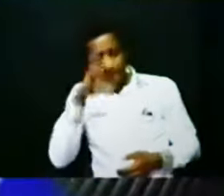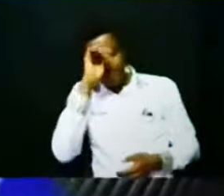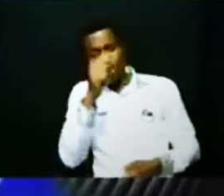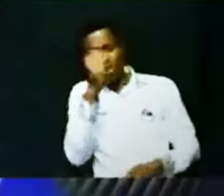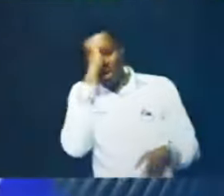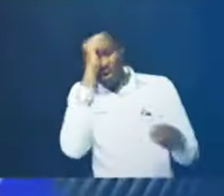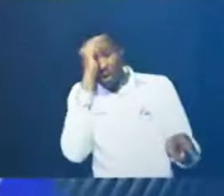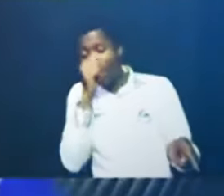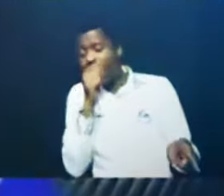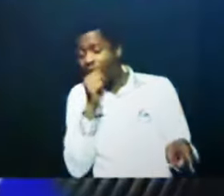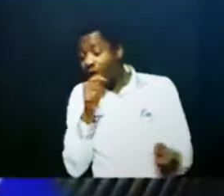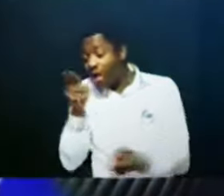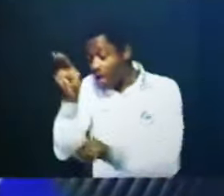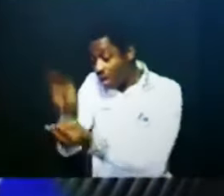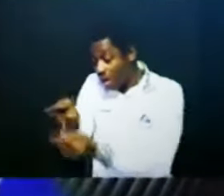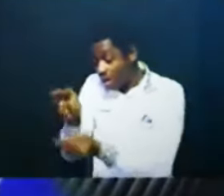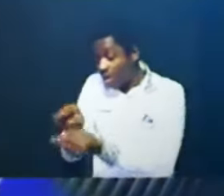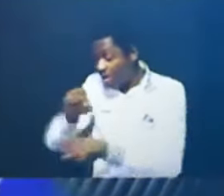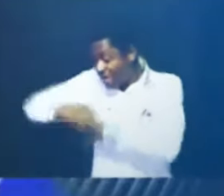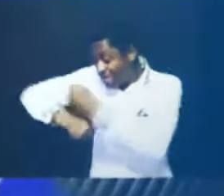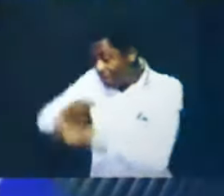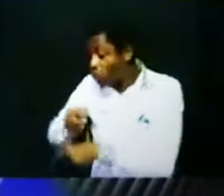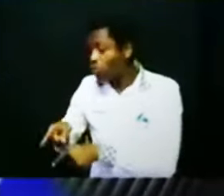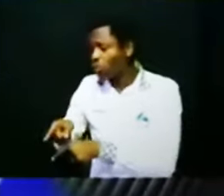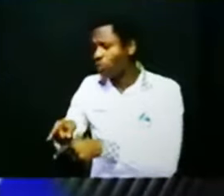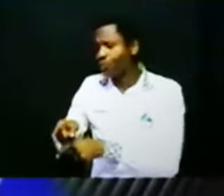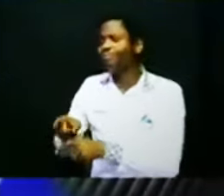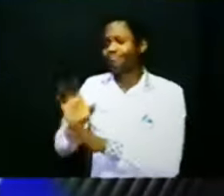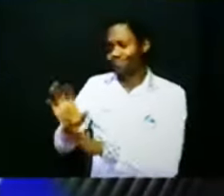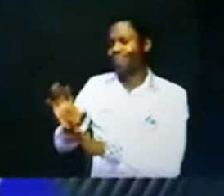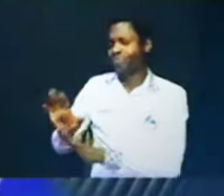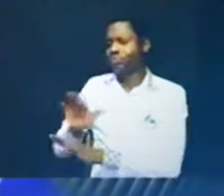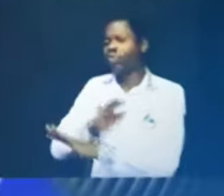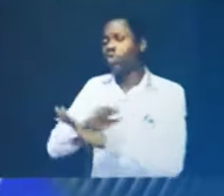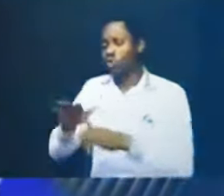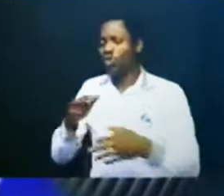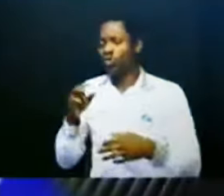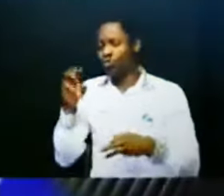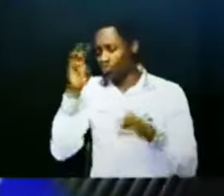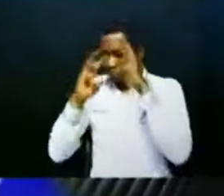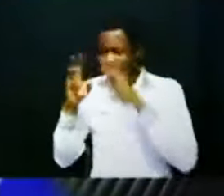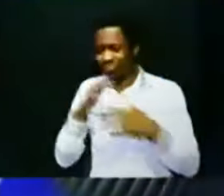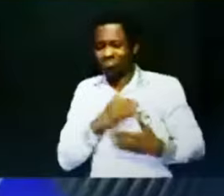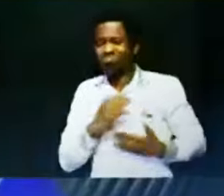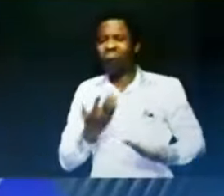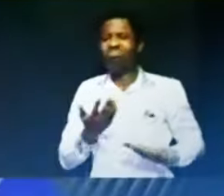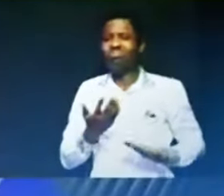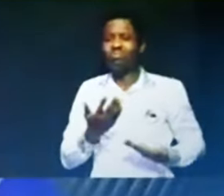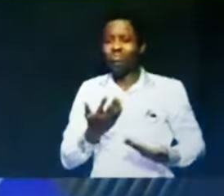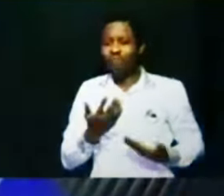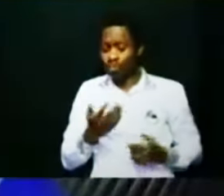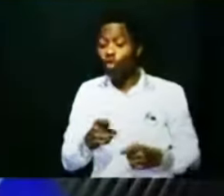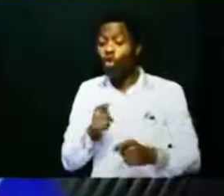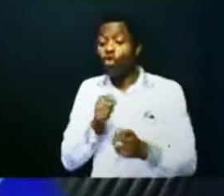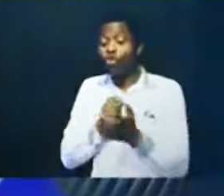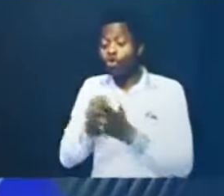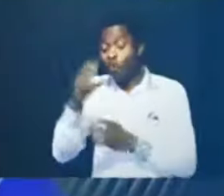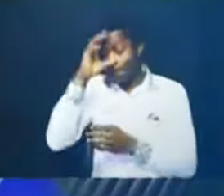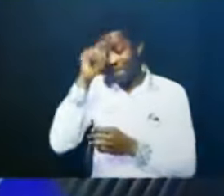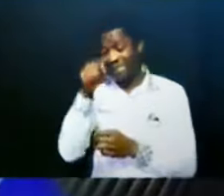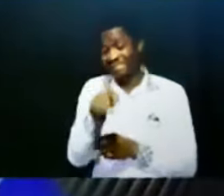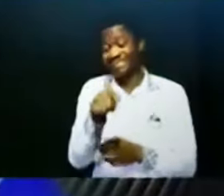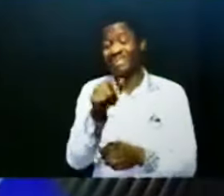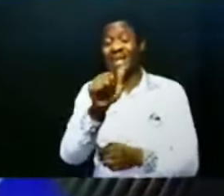That don't worry. Don't take it to heart. He was not offended. He was not the one who was kind